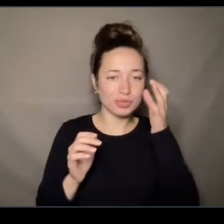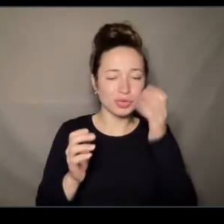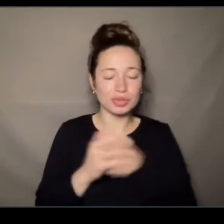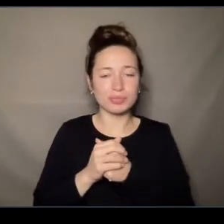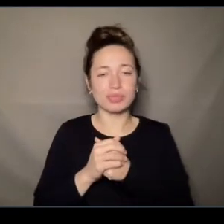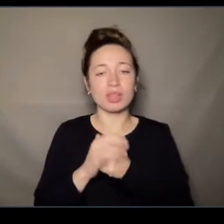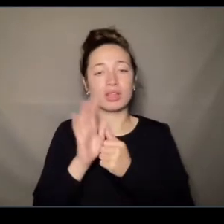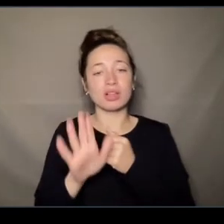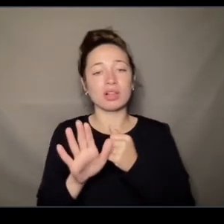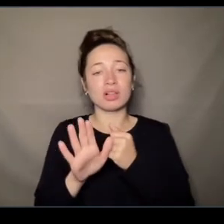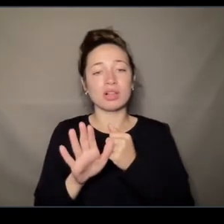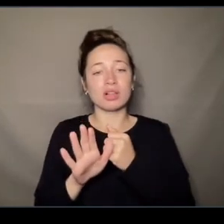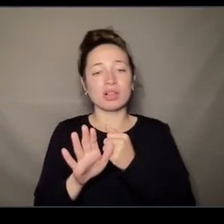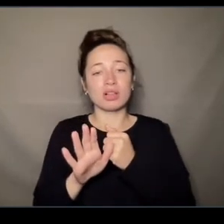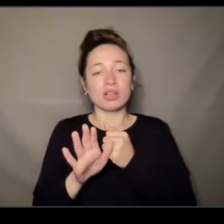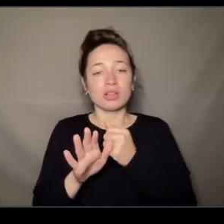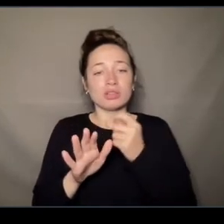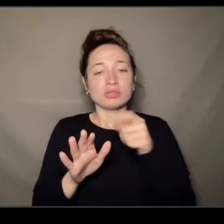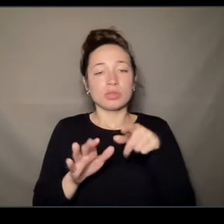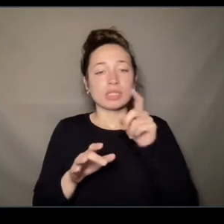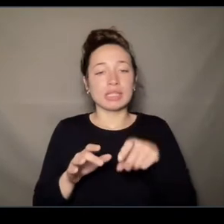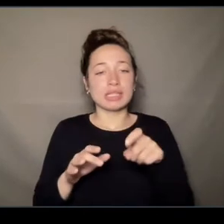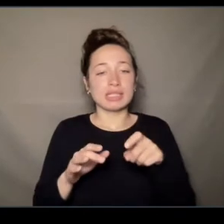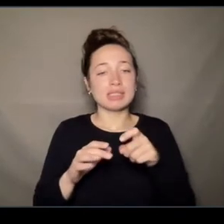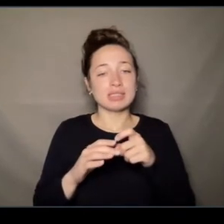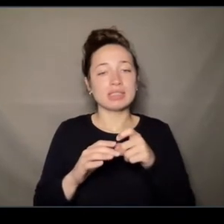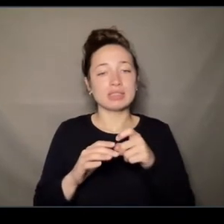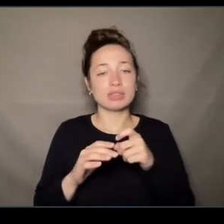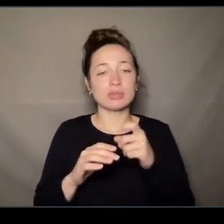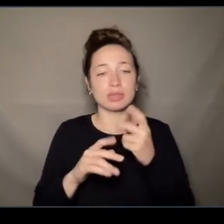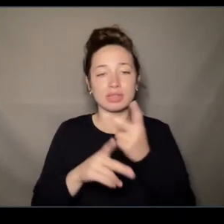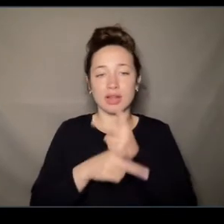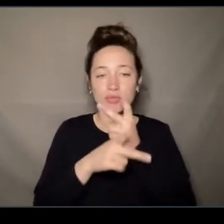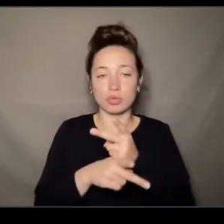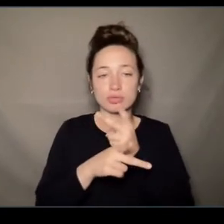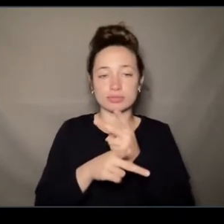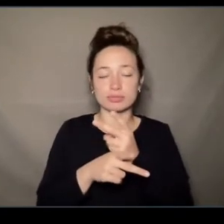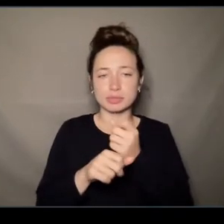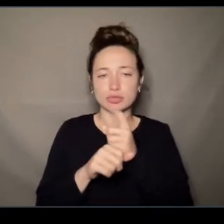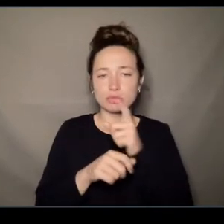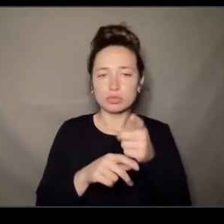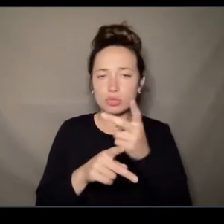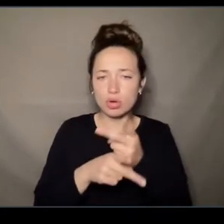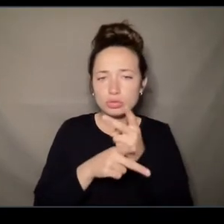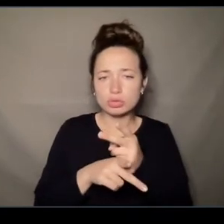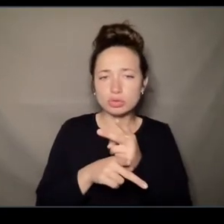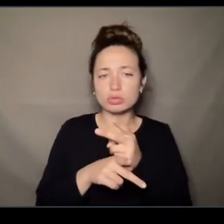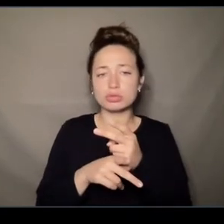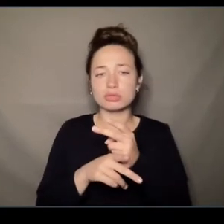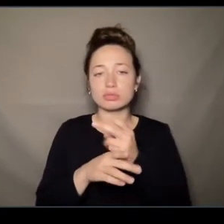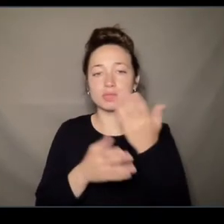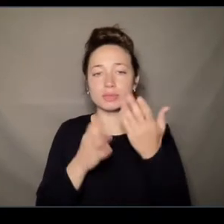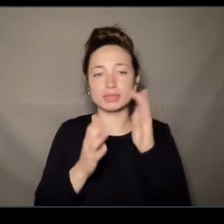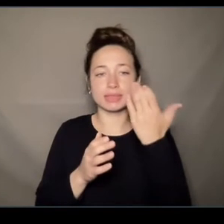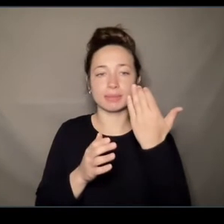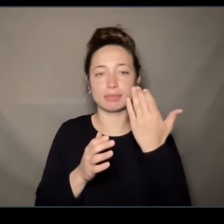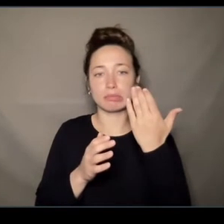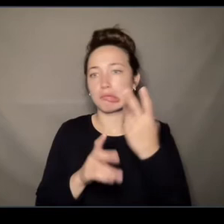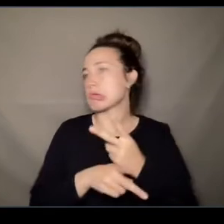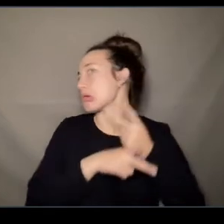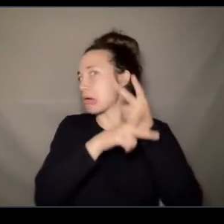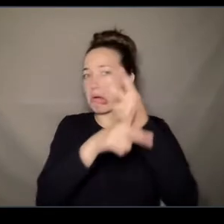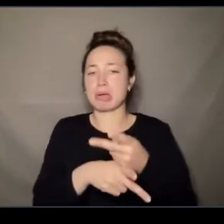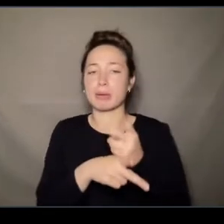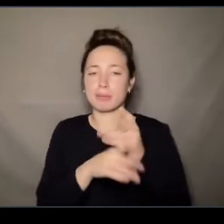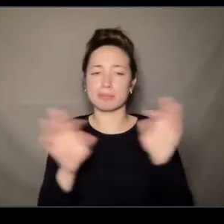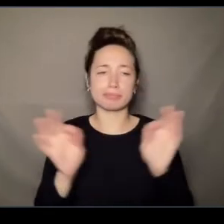deleted on your computer. So you need to be careful and make sure that you're cautious. It may seem like being overzealous, but